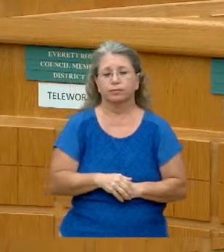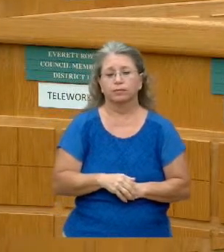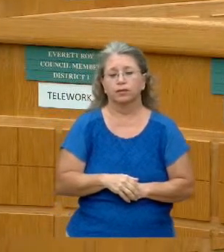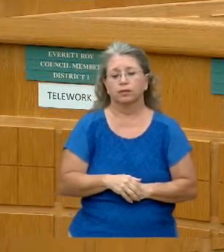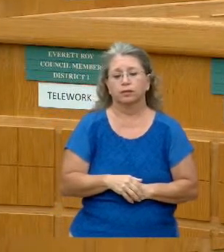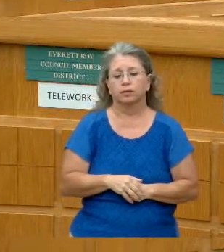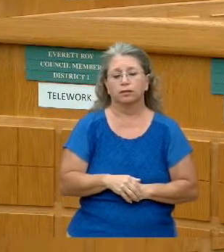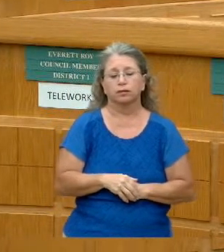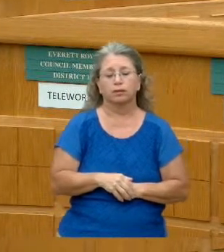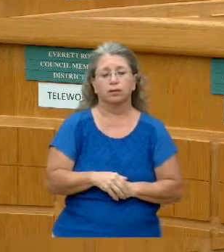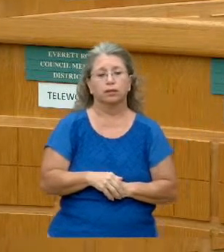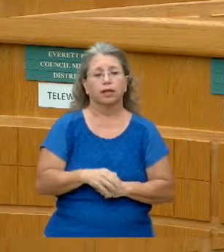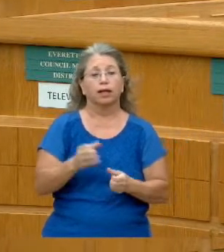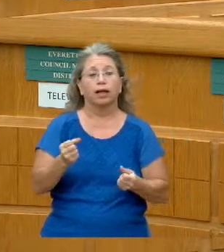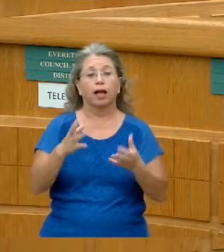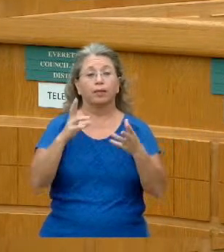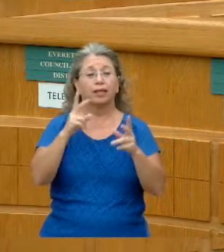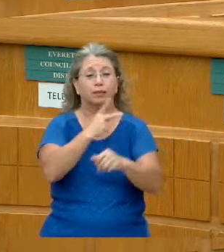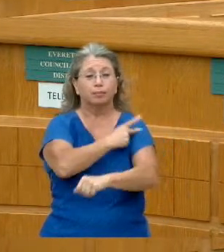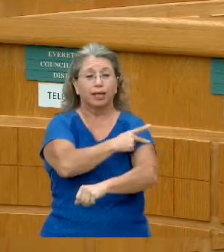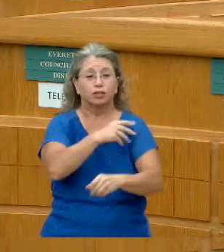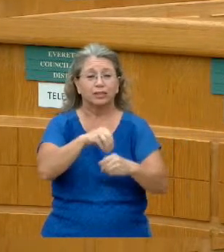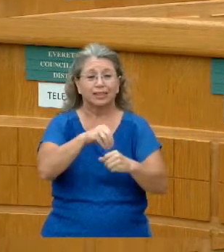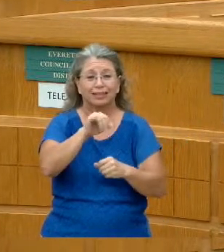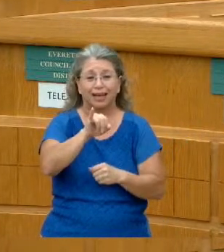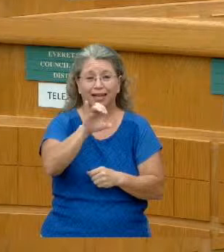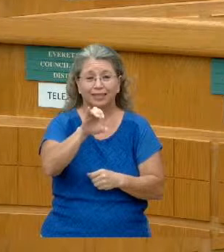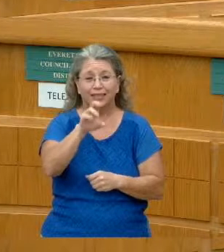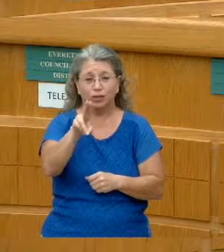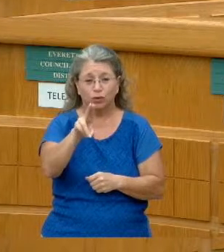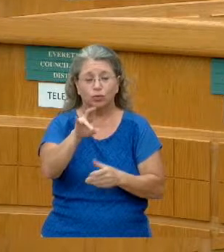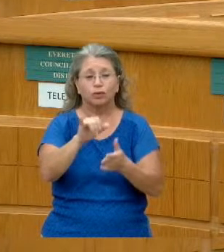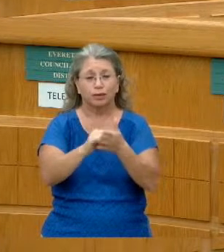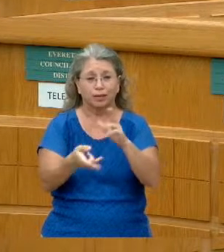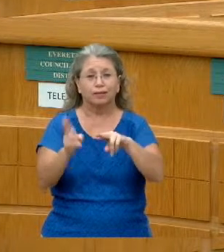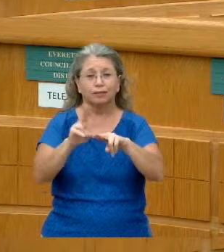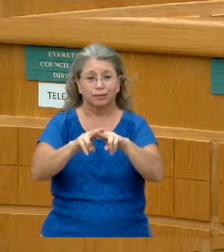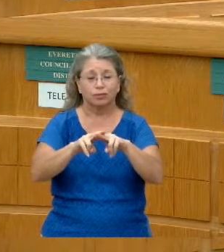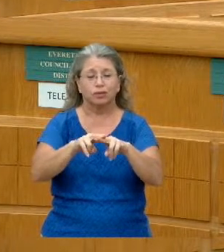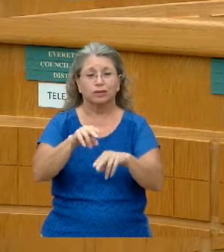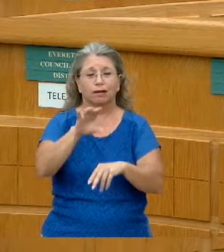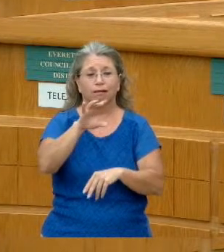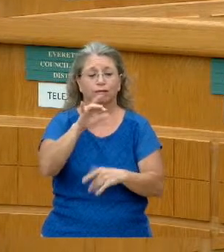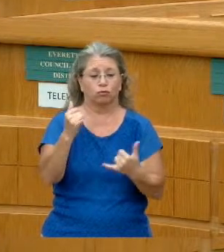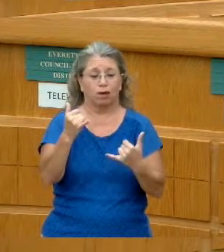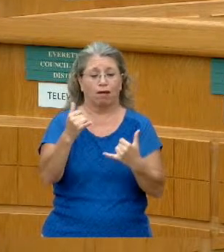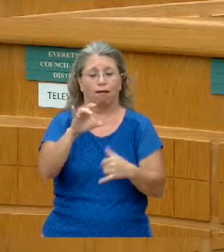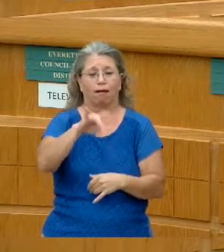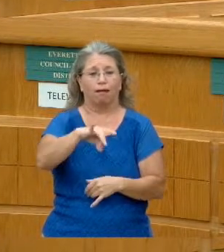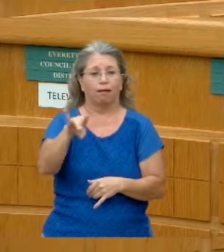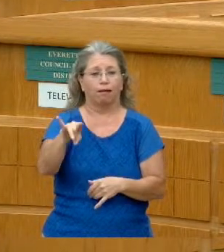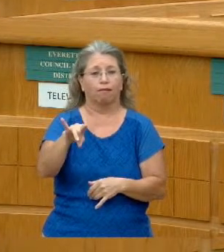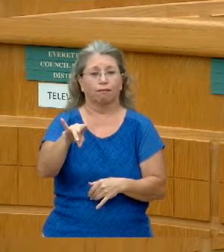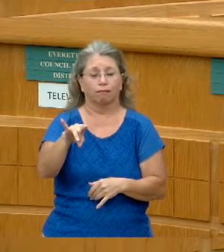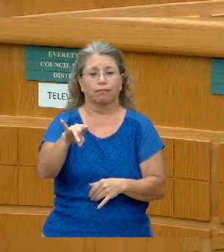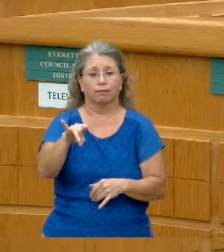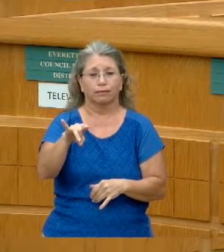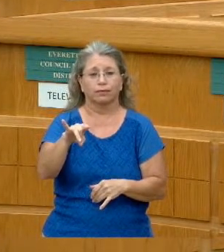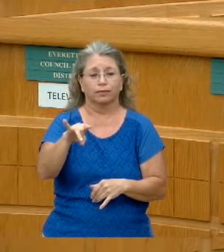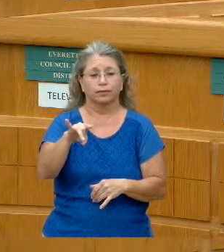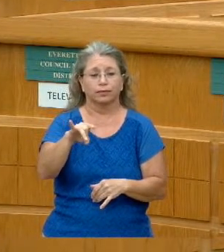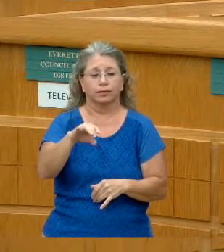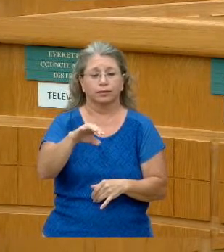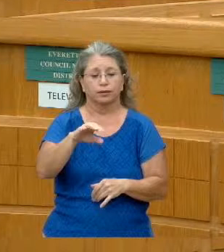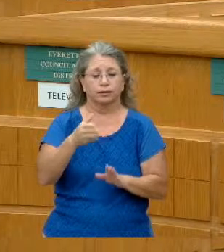And then number of patients in ICU also continues to go up. There's 88 persons today. And on